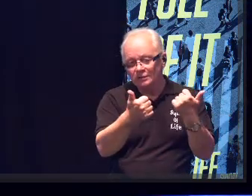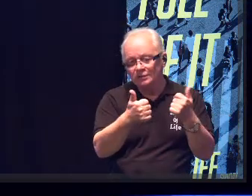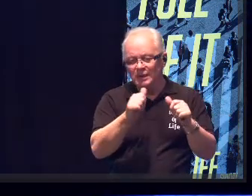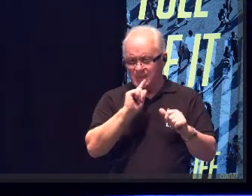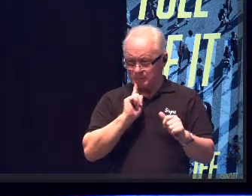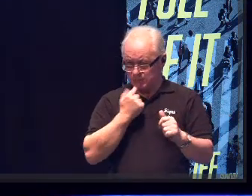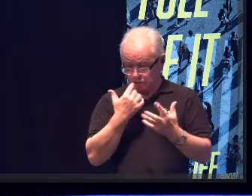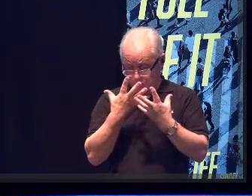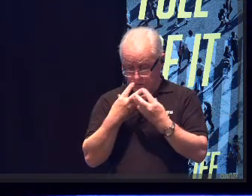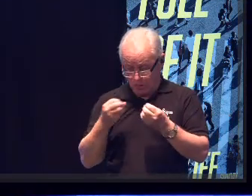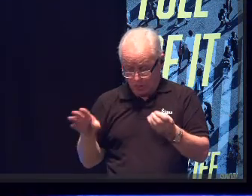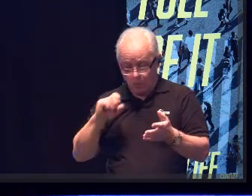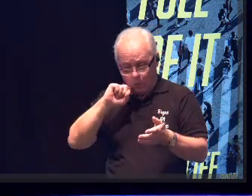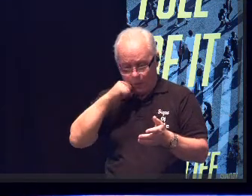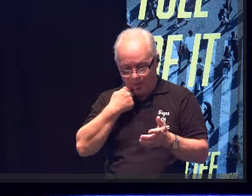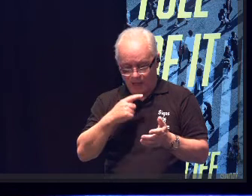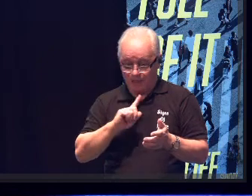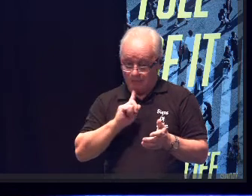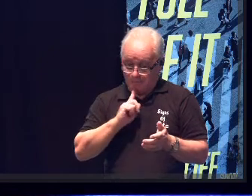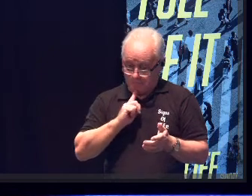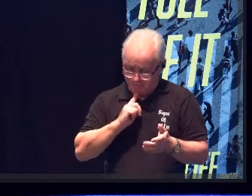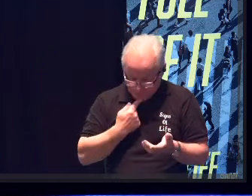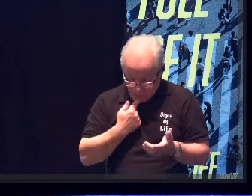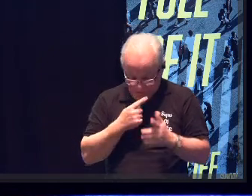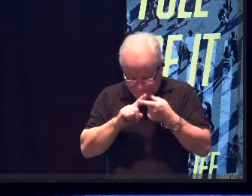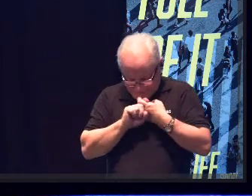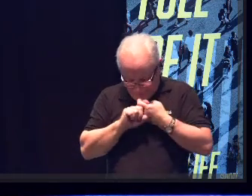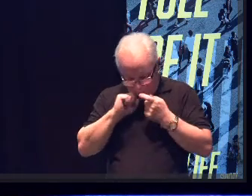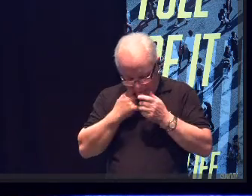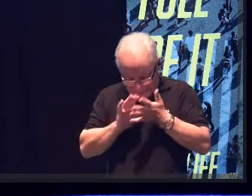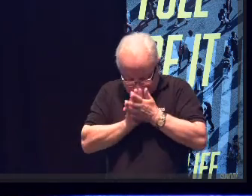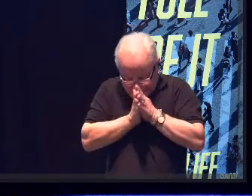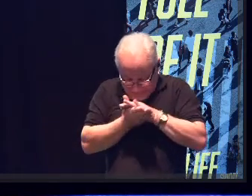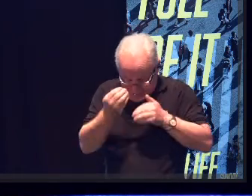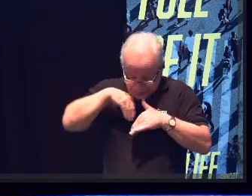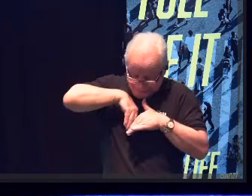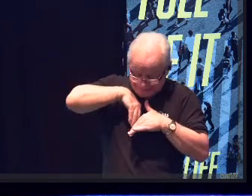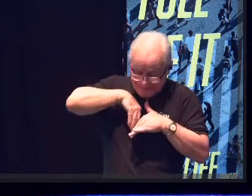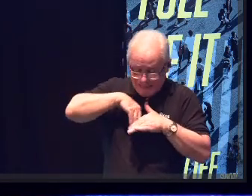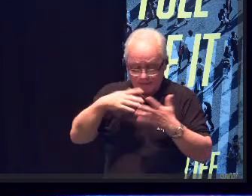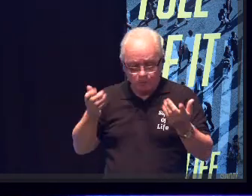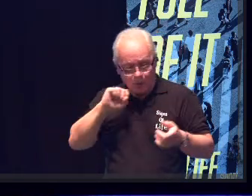will destroy you from the inside out.